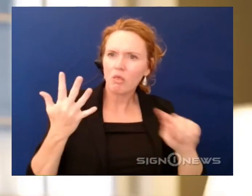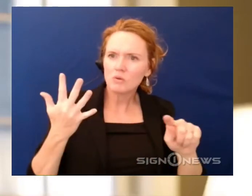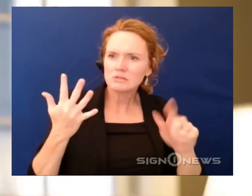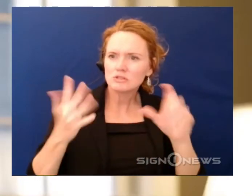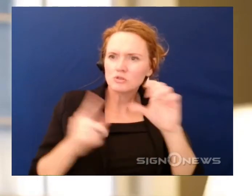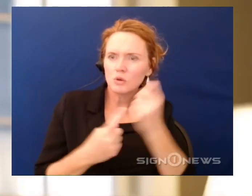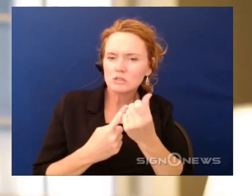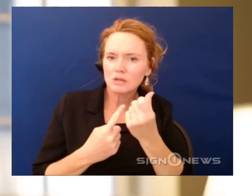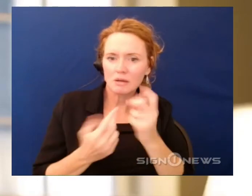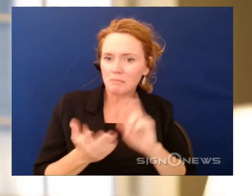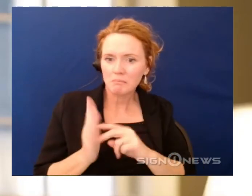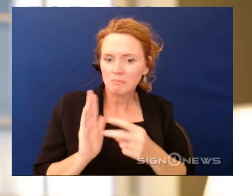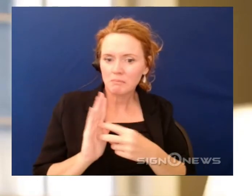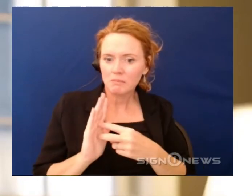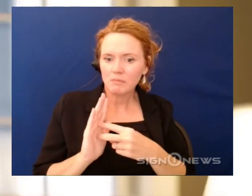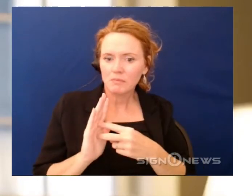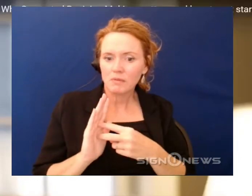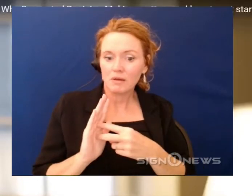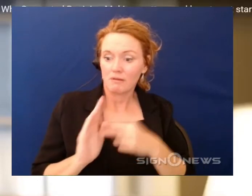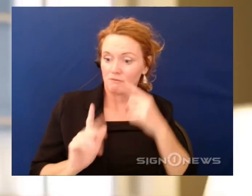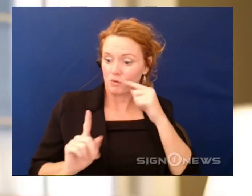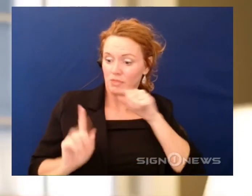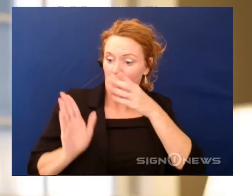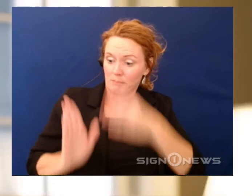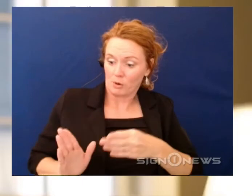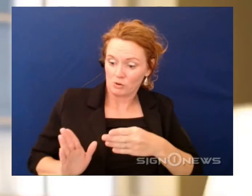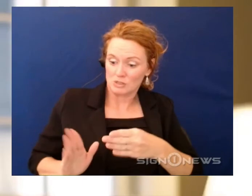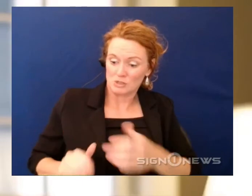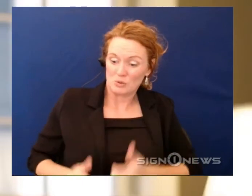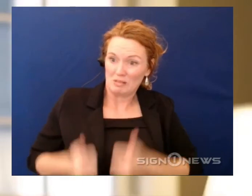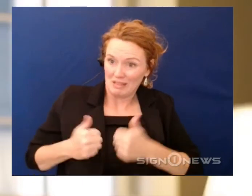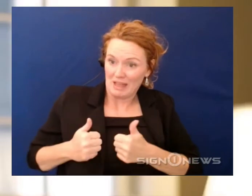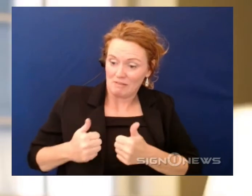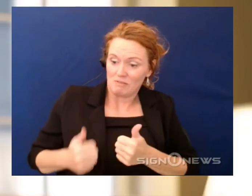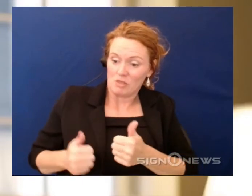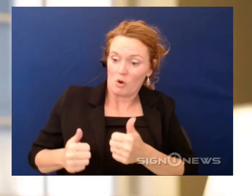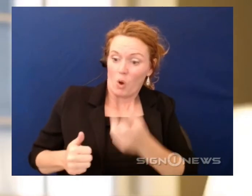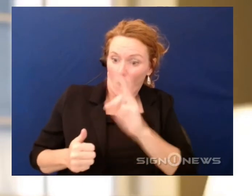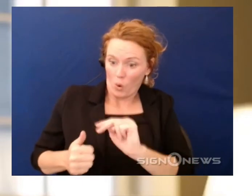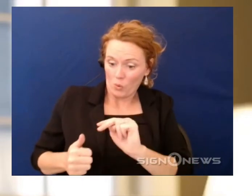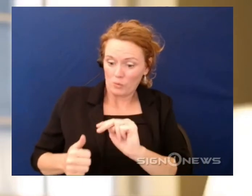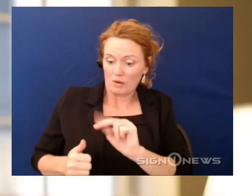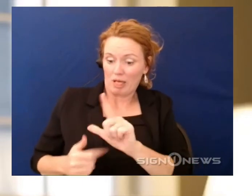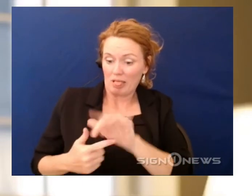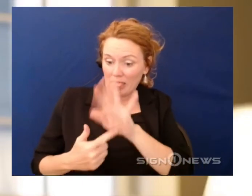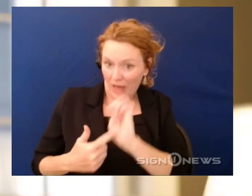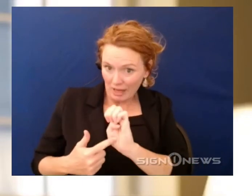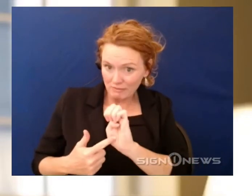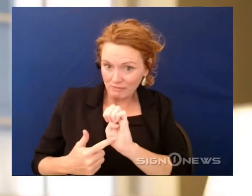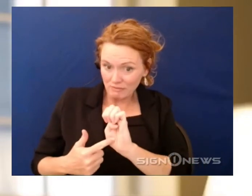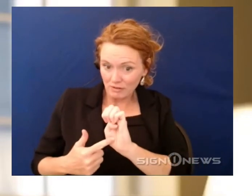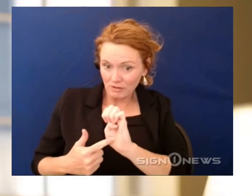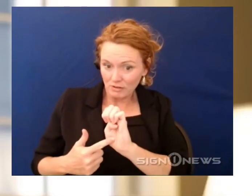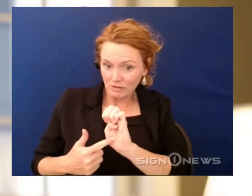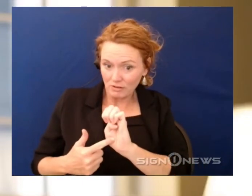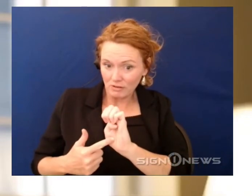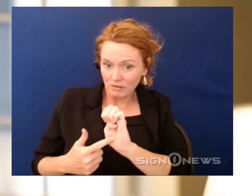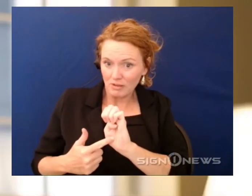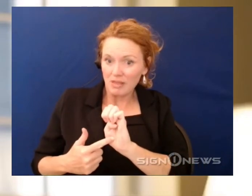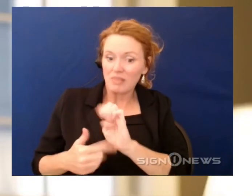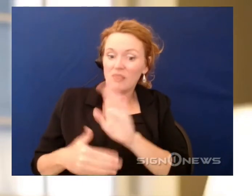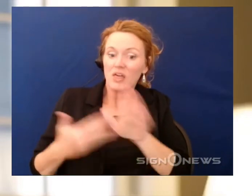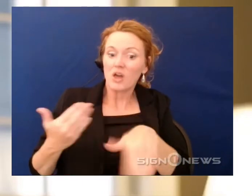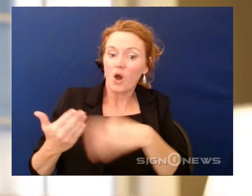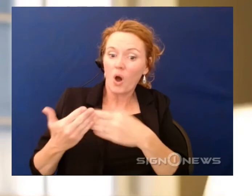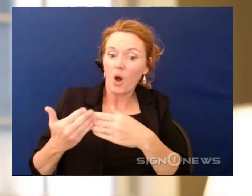that was in order for them to live their life without a guardian, they all relied upon the support